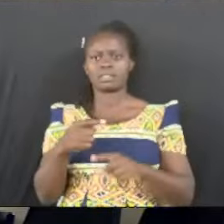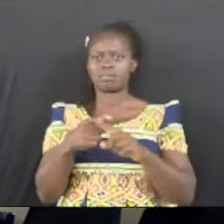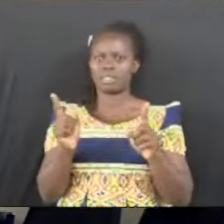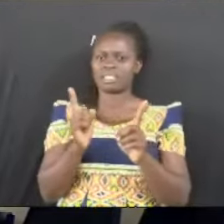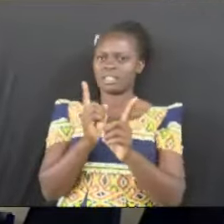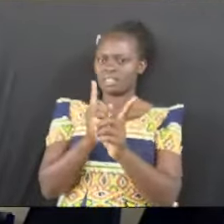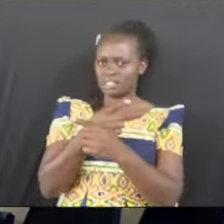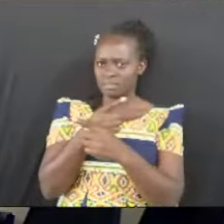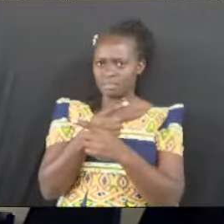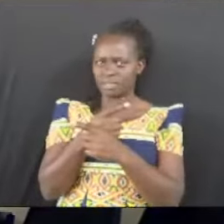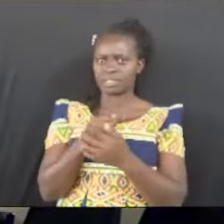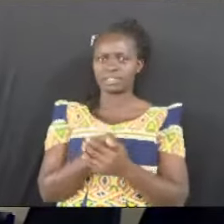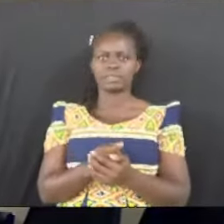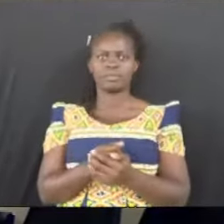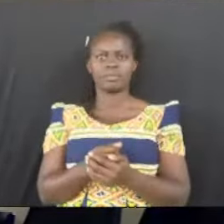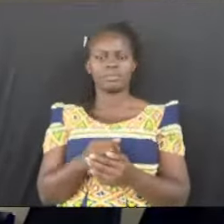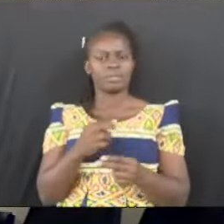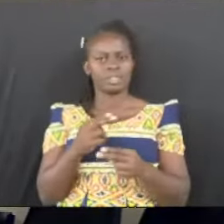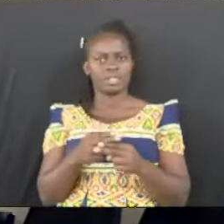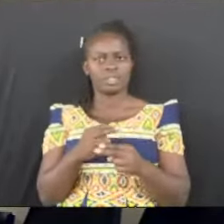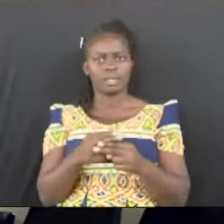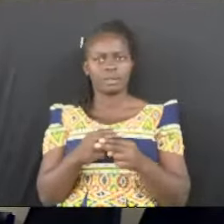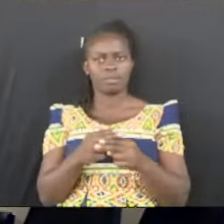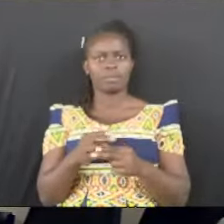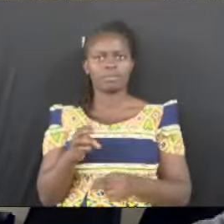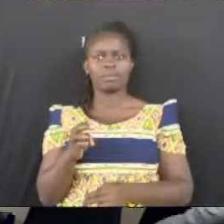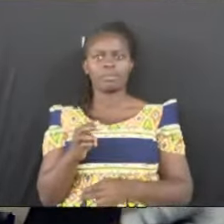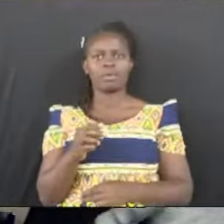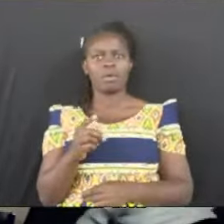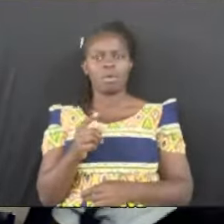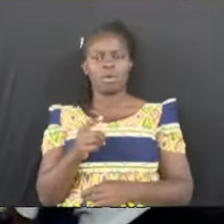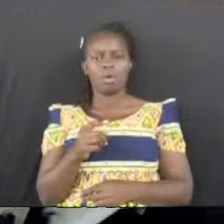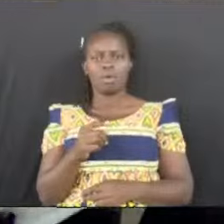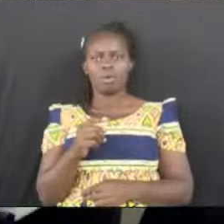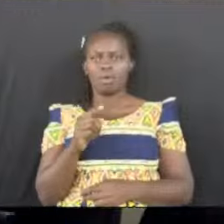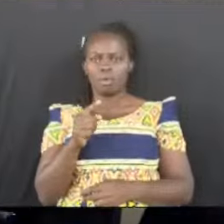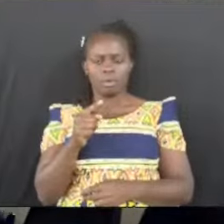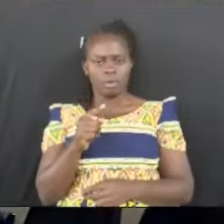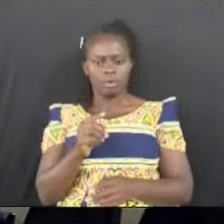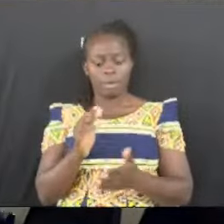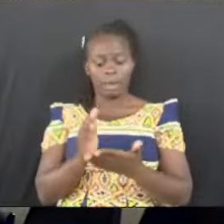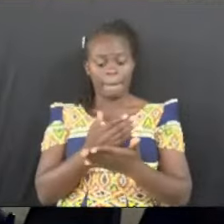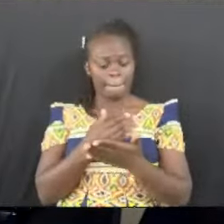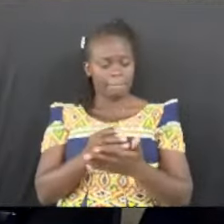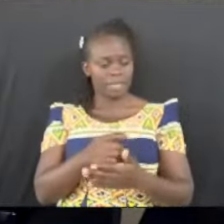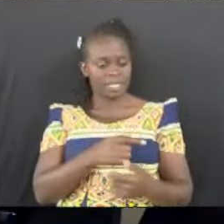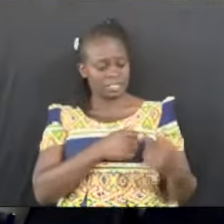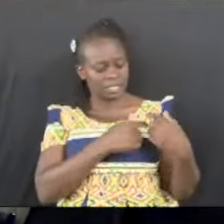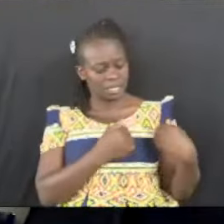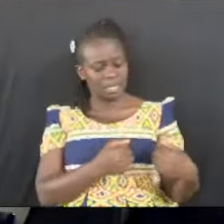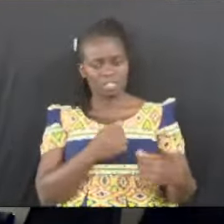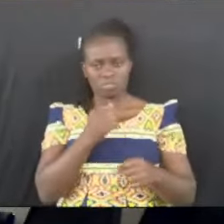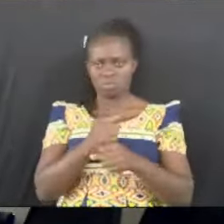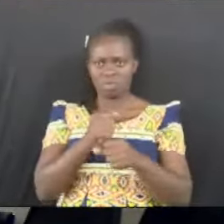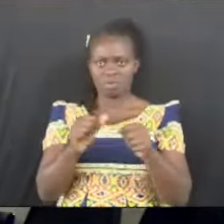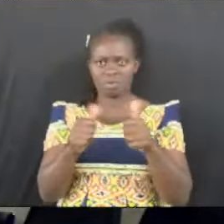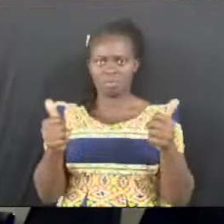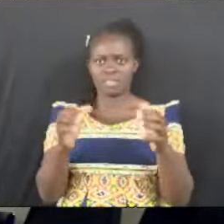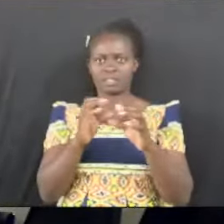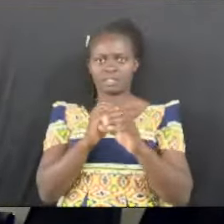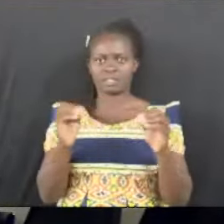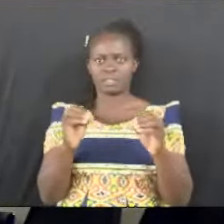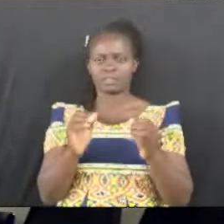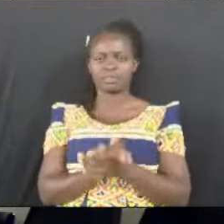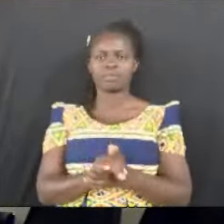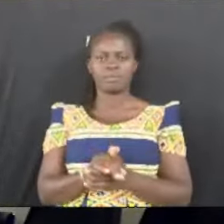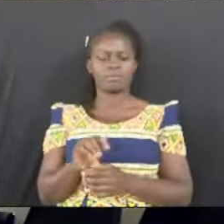myocarditis. And that, you know, like one muscle of the heart was not functioning very well. And that